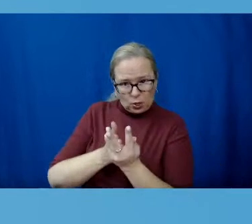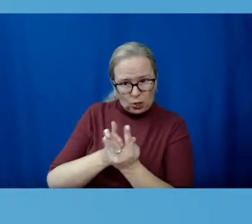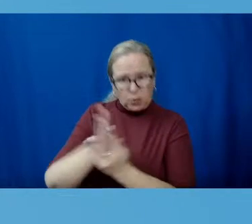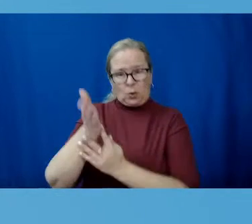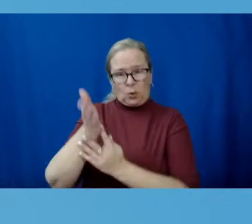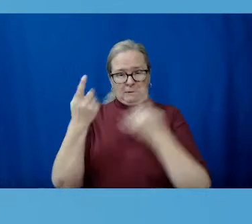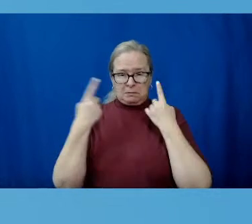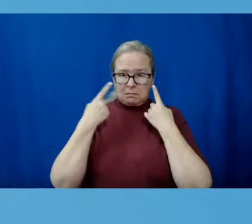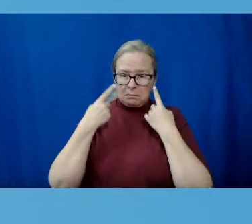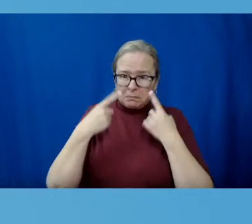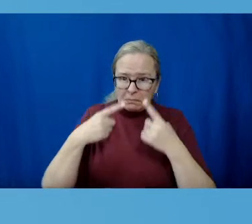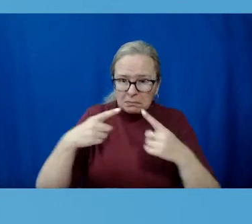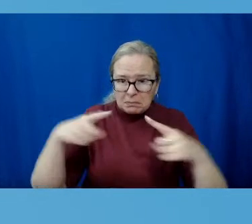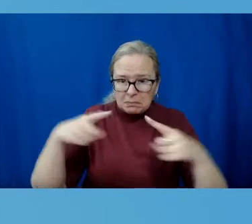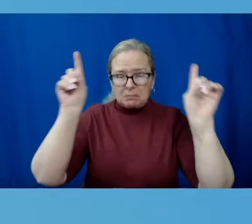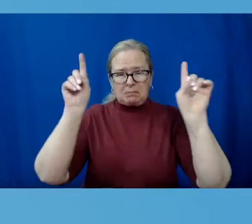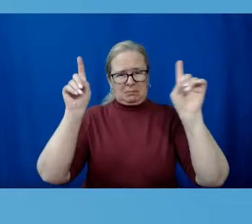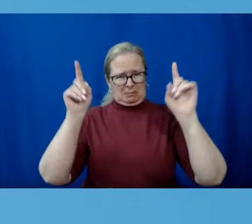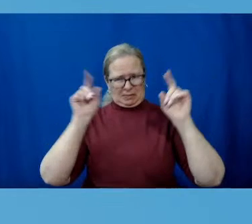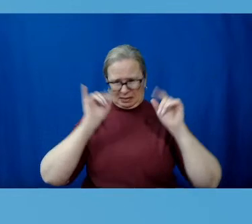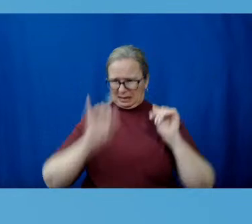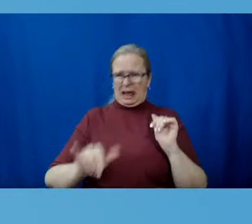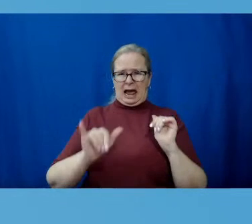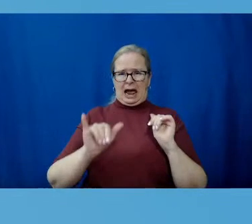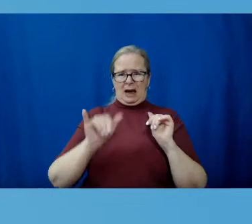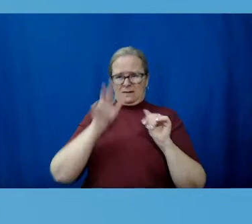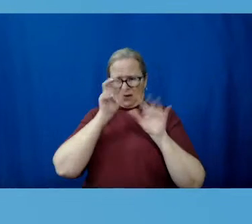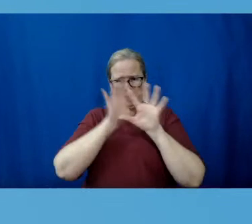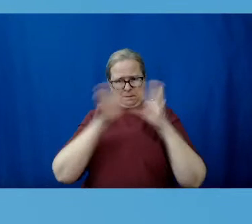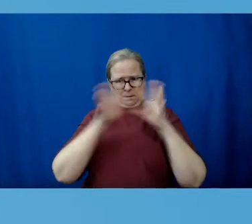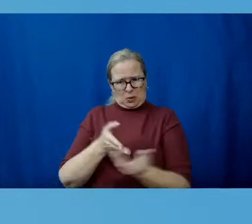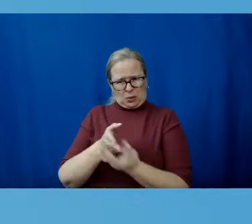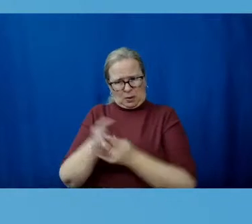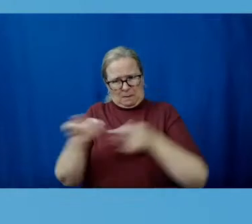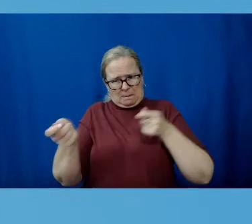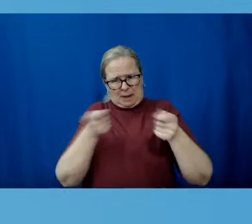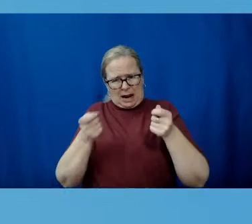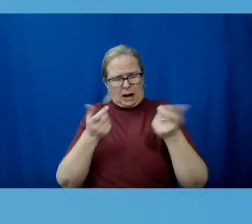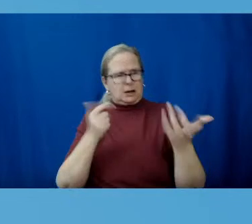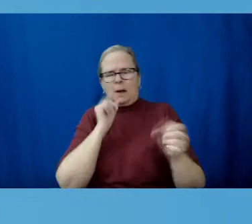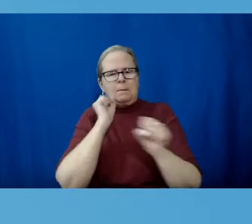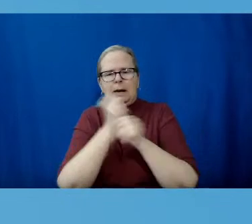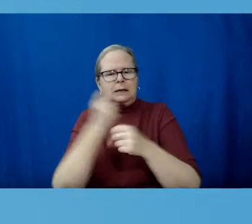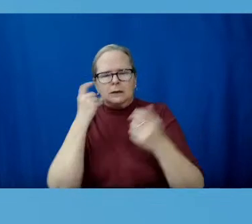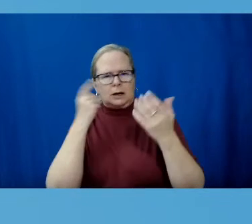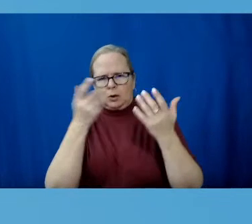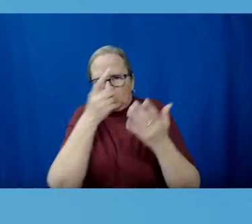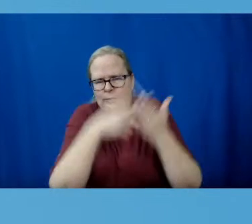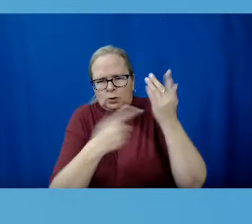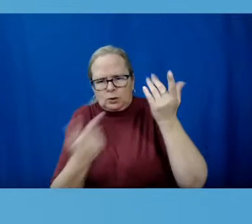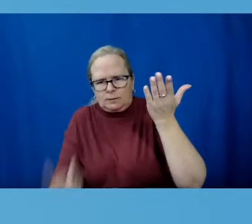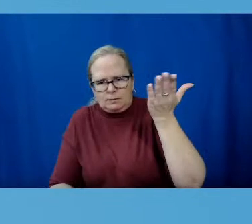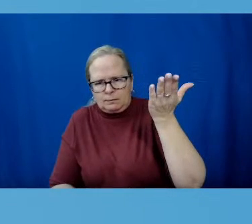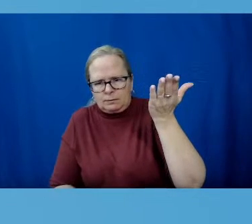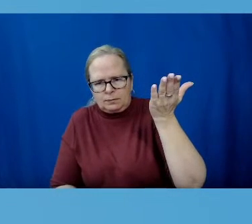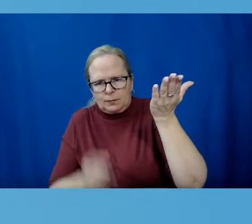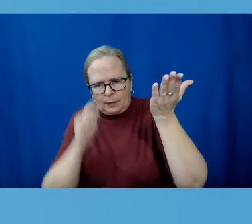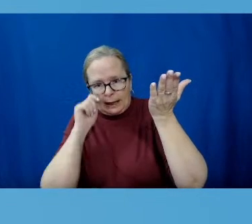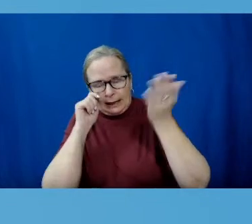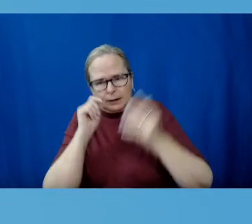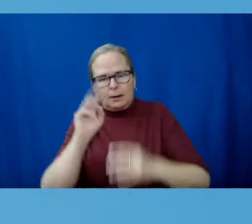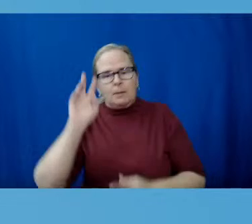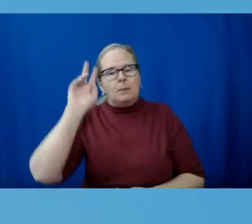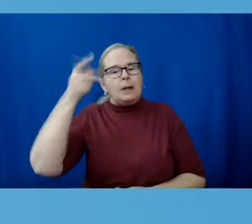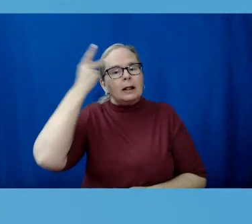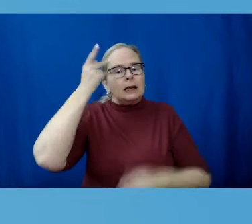of political scope of things and even their individual careers as to how this plays out well. We've